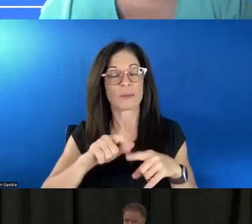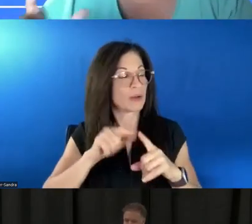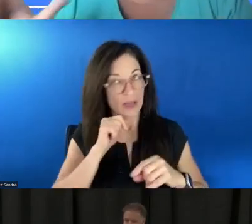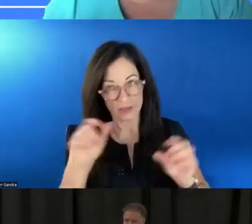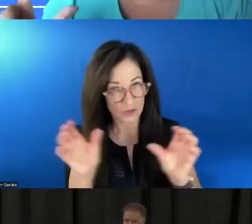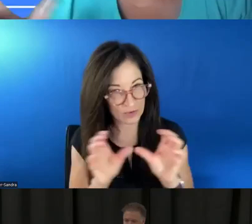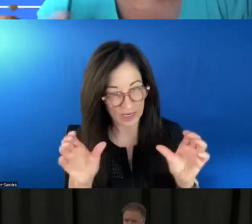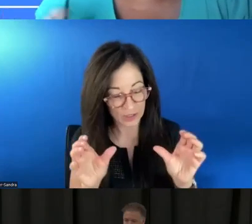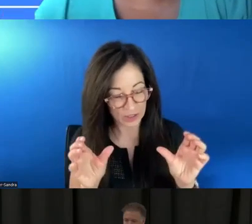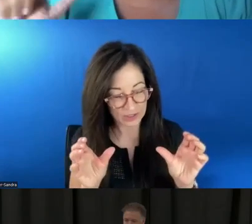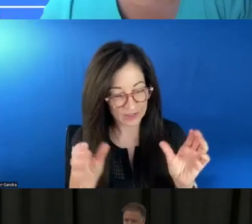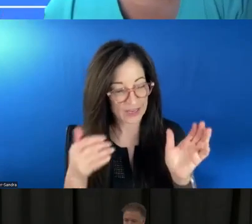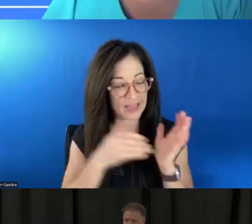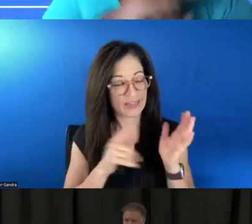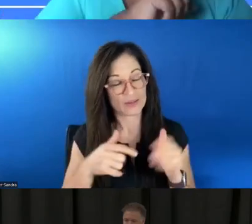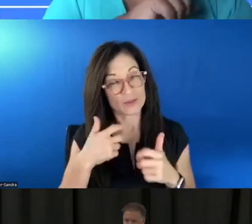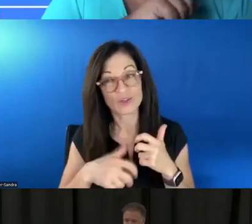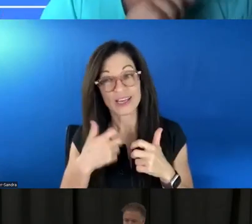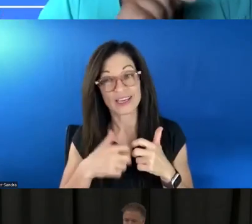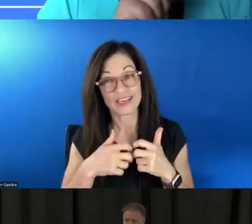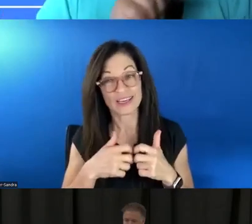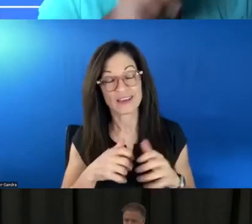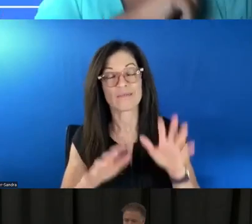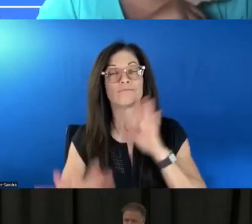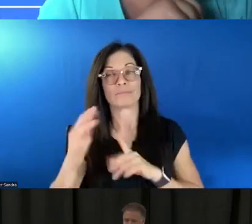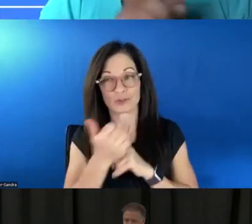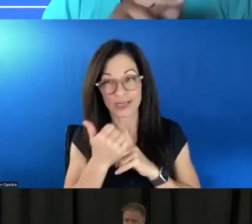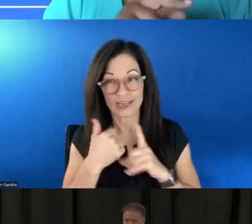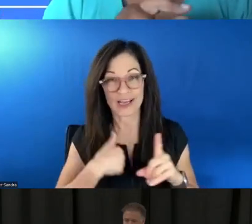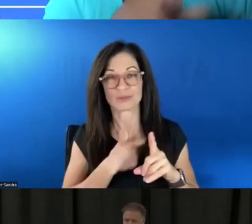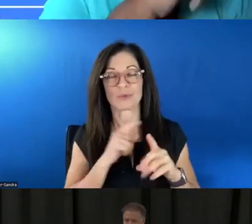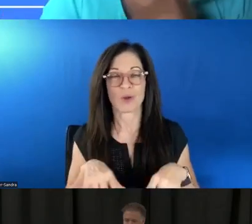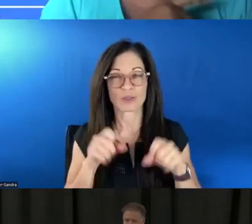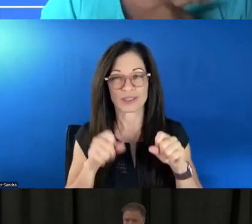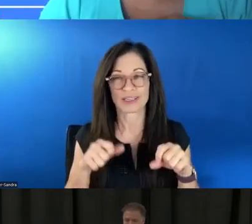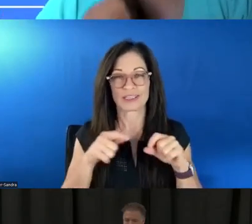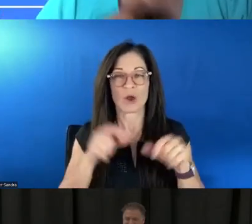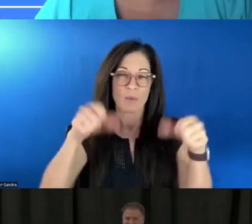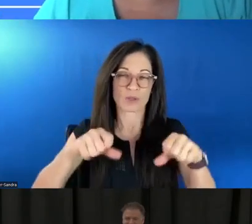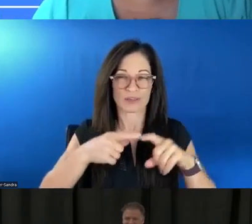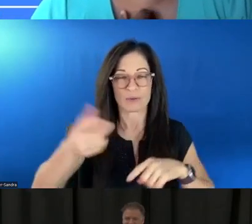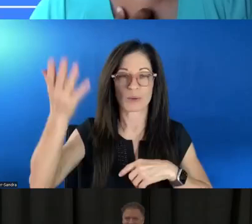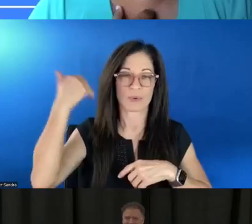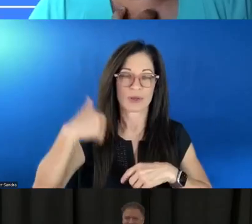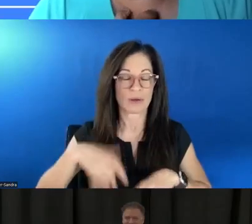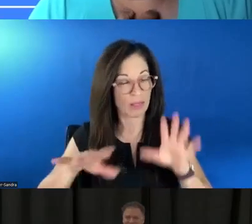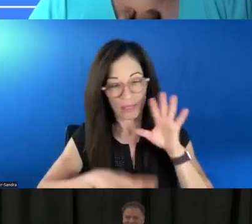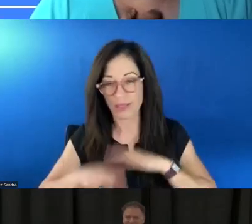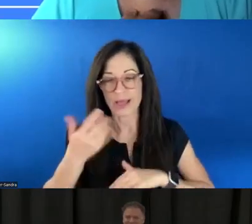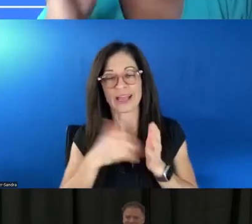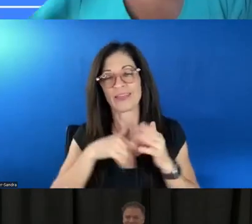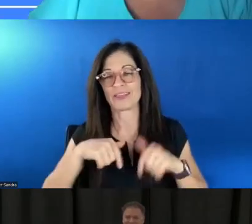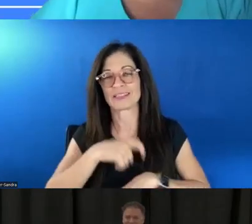certification. So again, this was tricky. It tricked us up when we hosted this from way back when, and it tripped us up again this